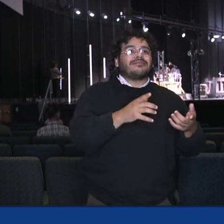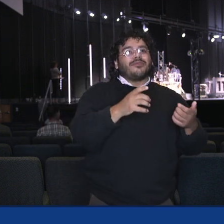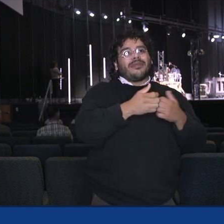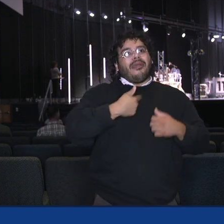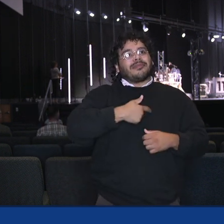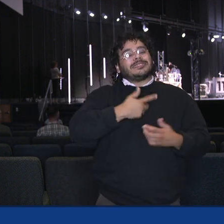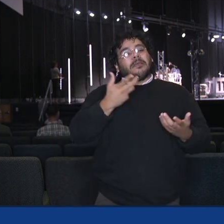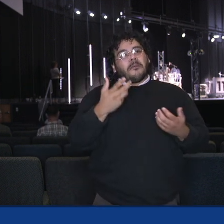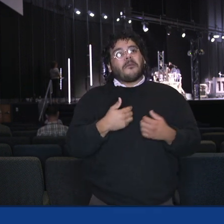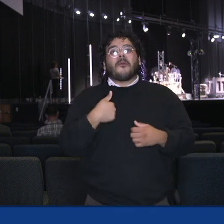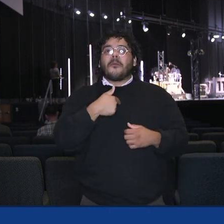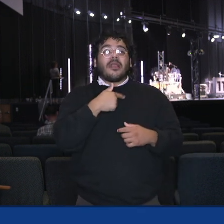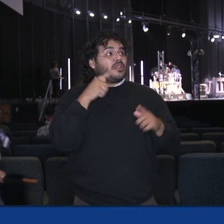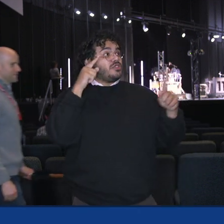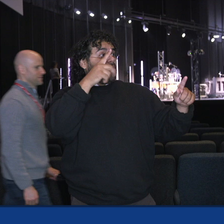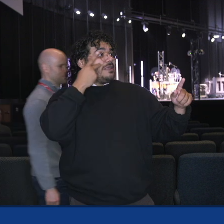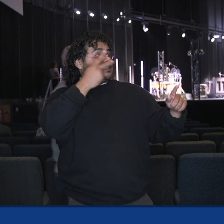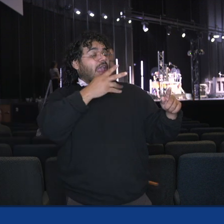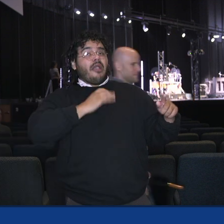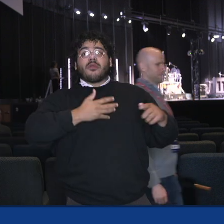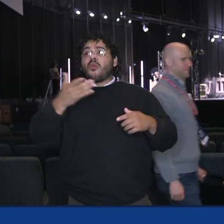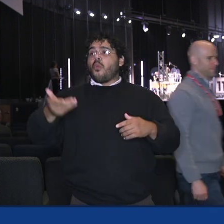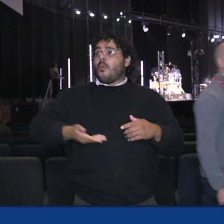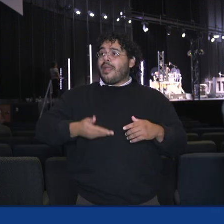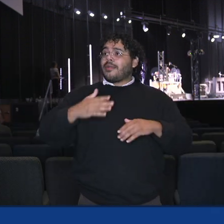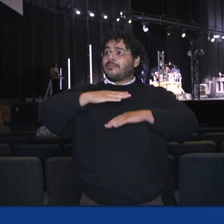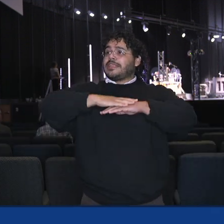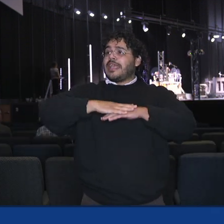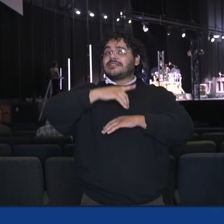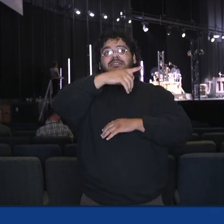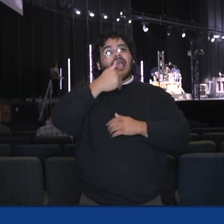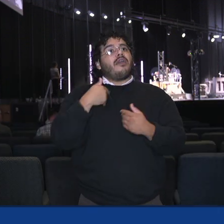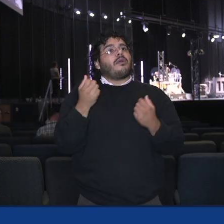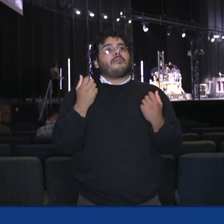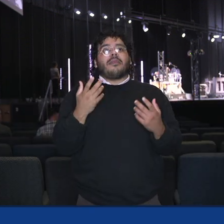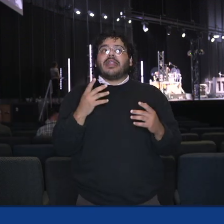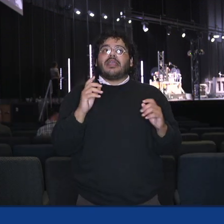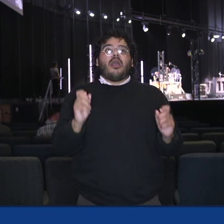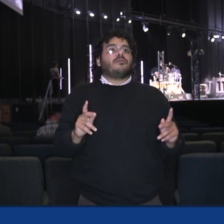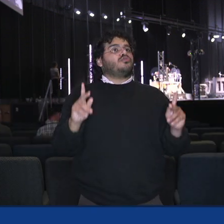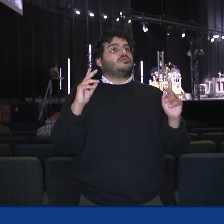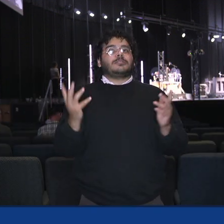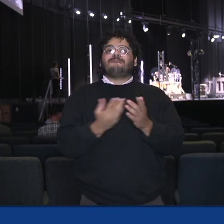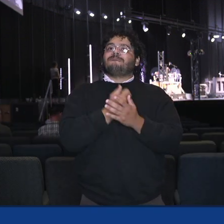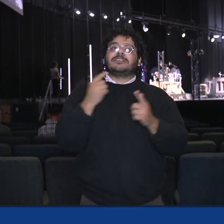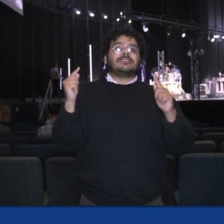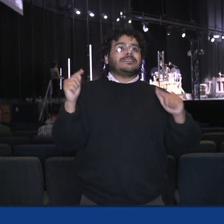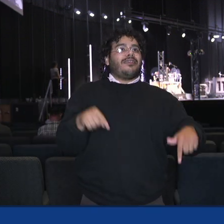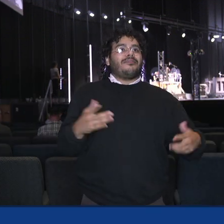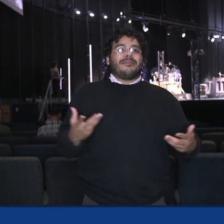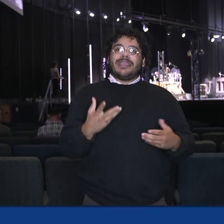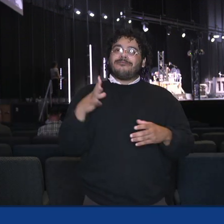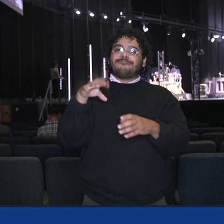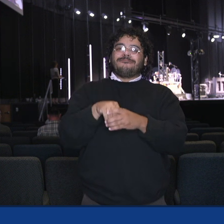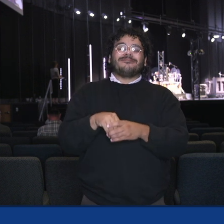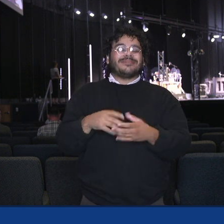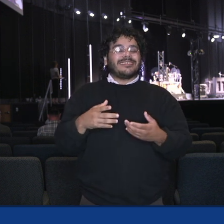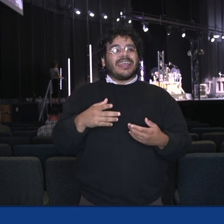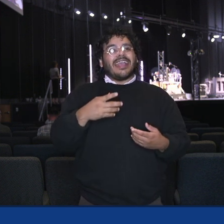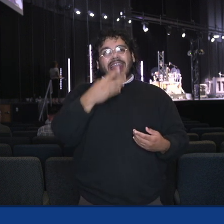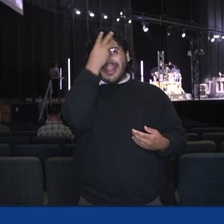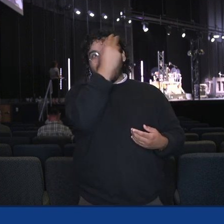have a lot of different activities happening here at this church, and that's just a good way to plug in. Let them know I sent